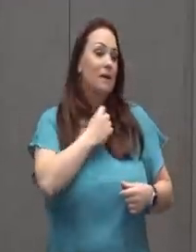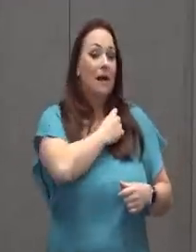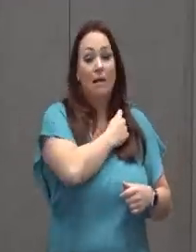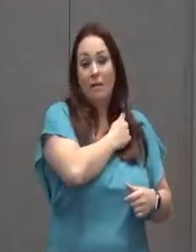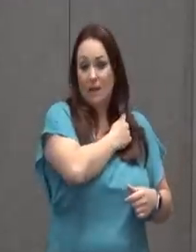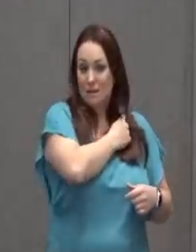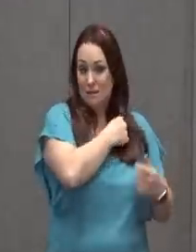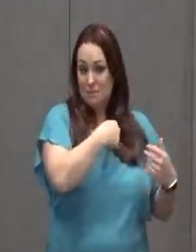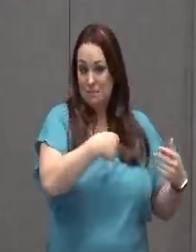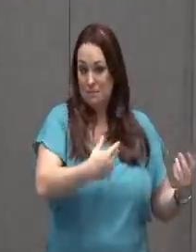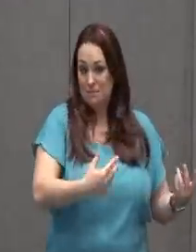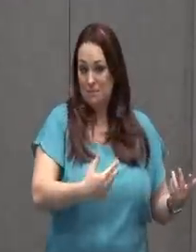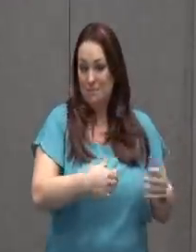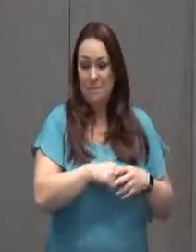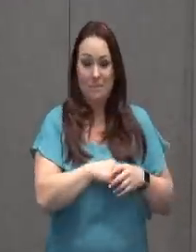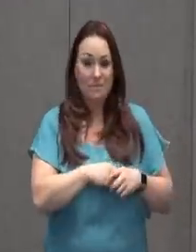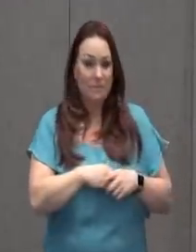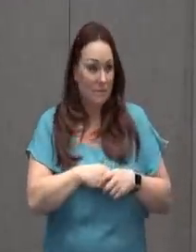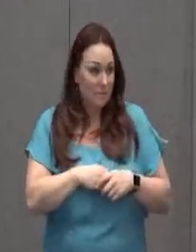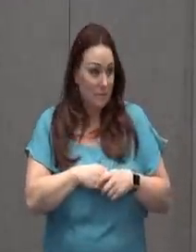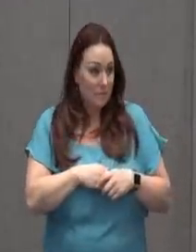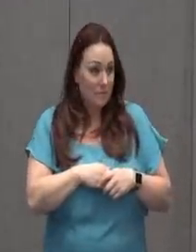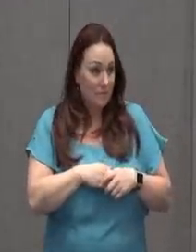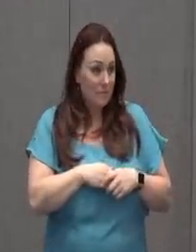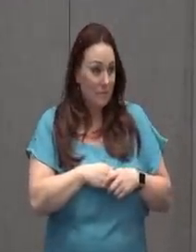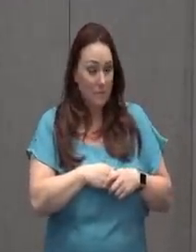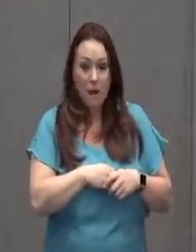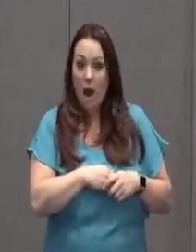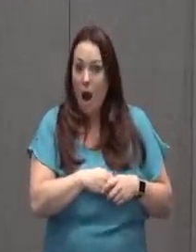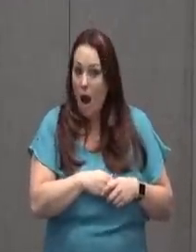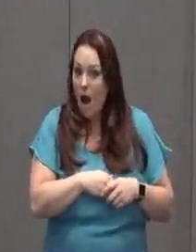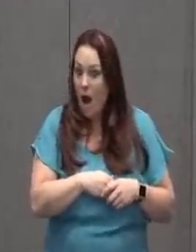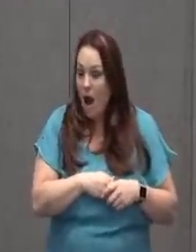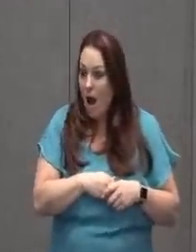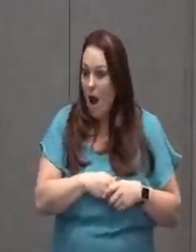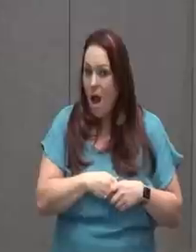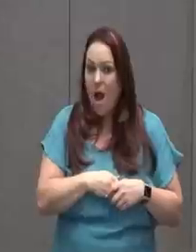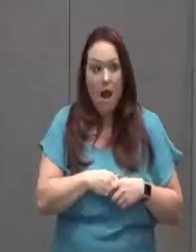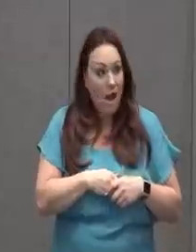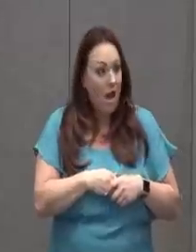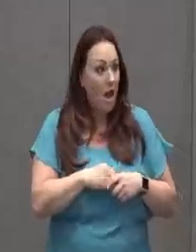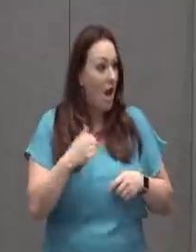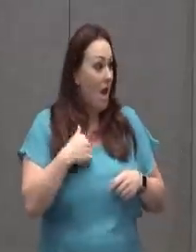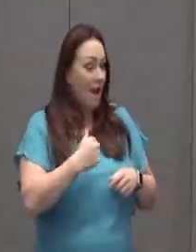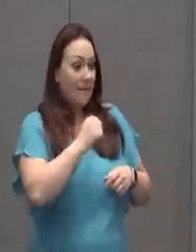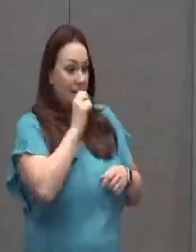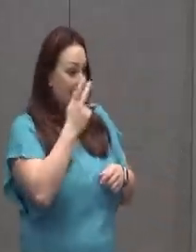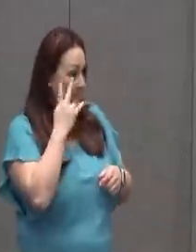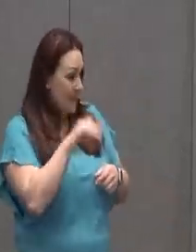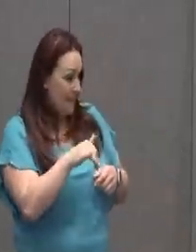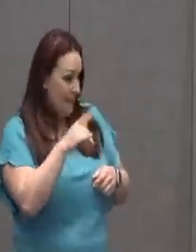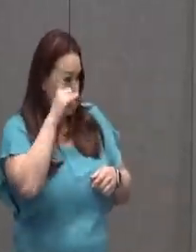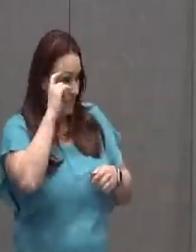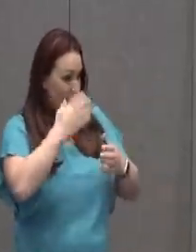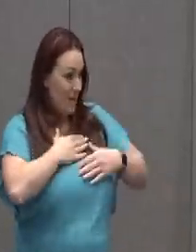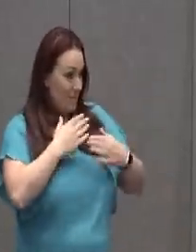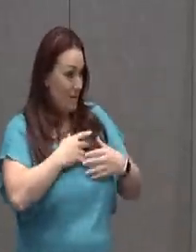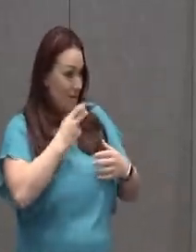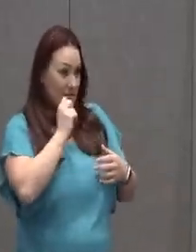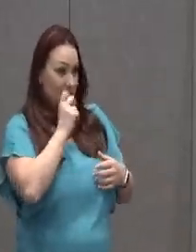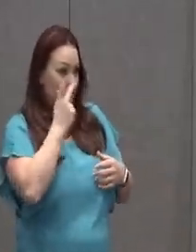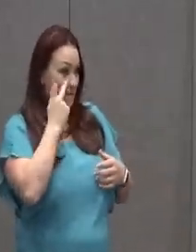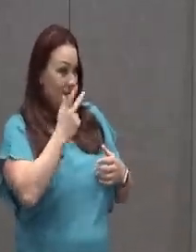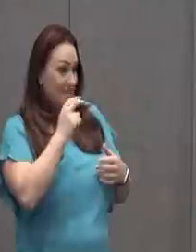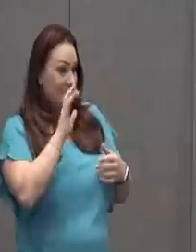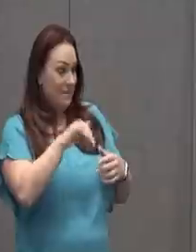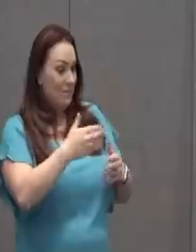wearing. Friends and Ms. Martindale, I did not see that, and I'm glad I didn't see it prior because this is real.